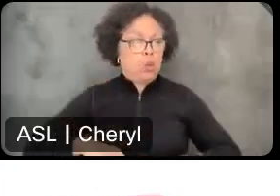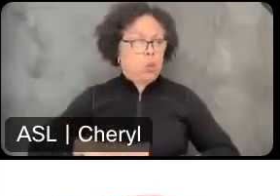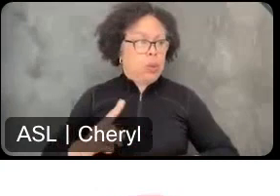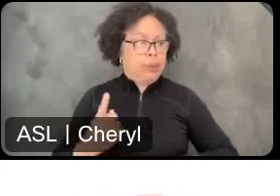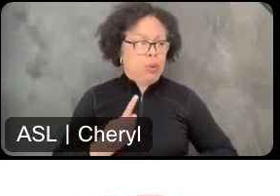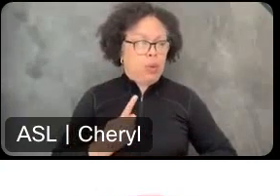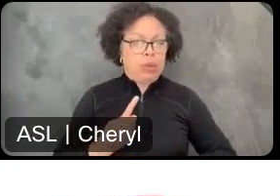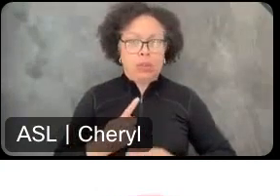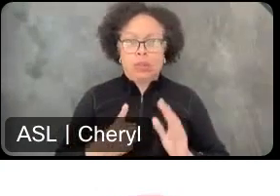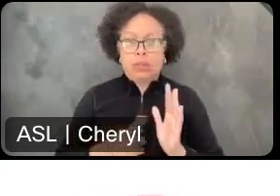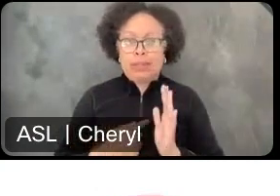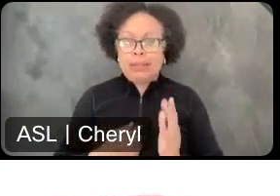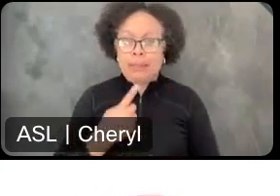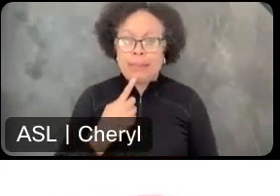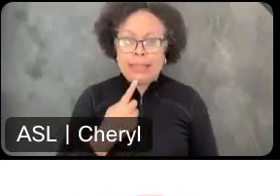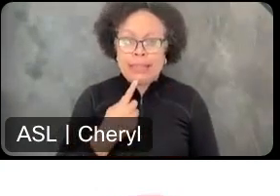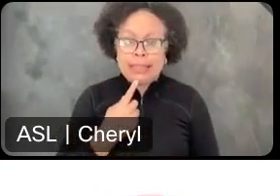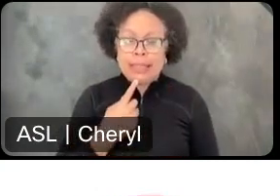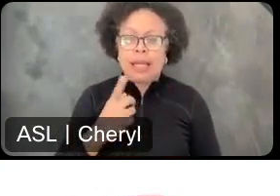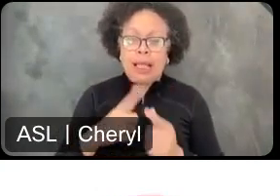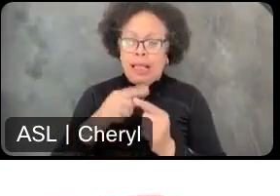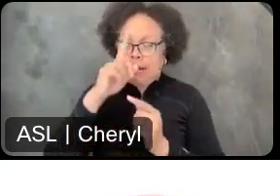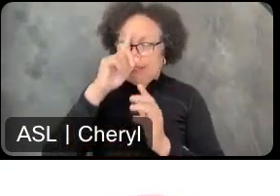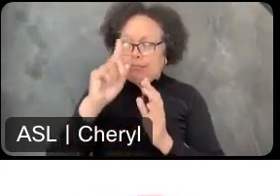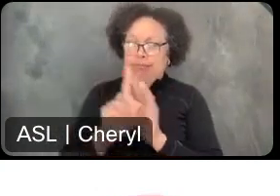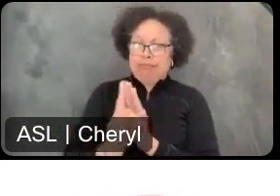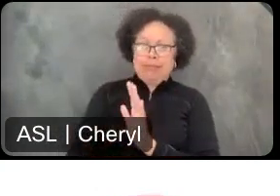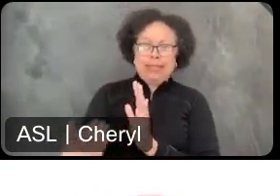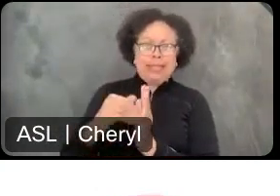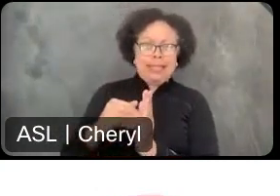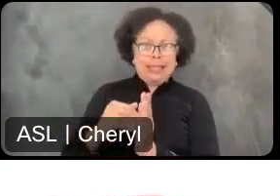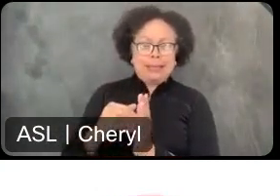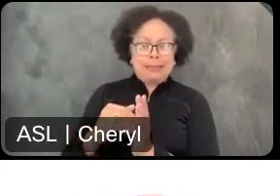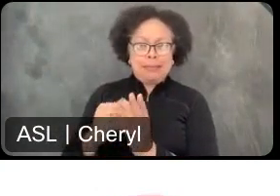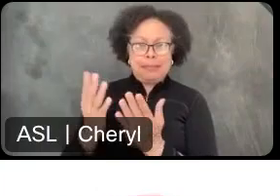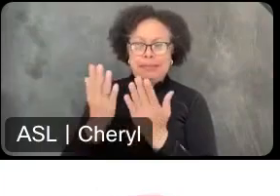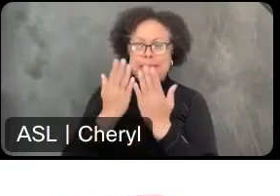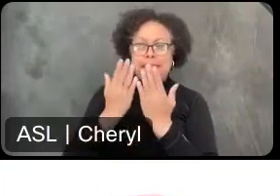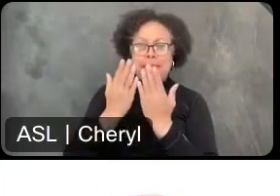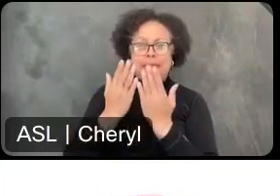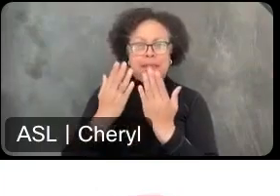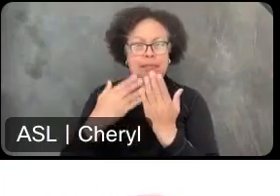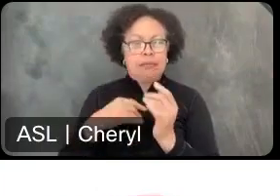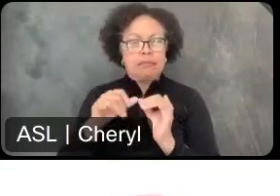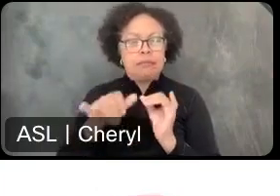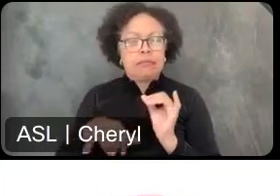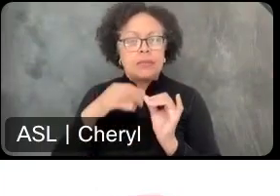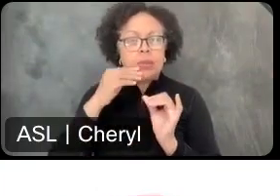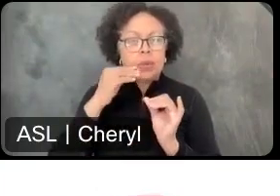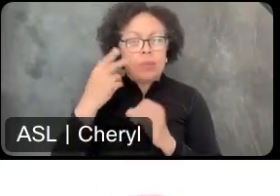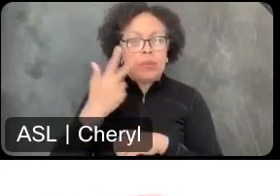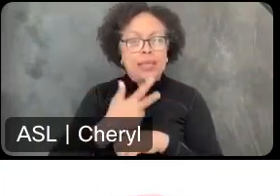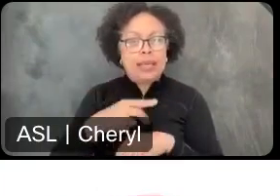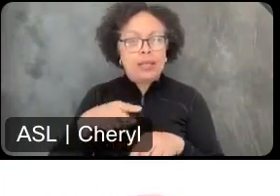Sometimes I miss them and they return. I stayed home for 3 days during the